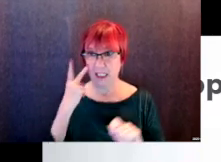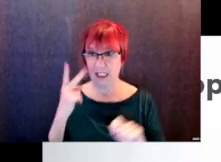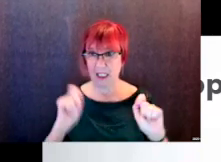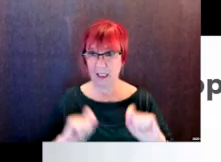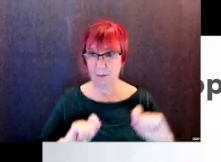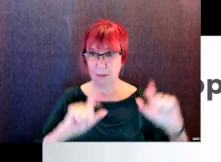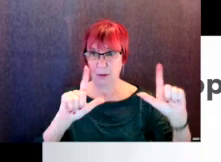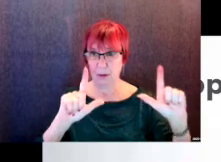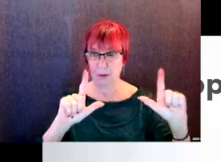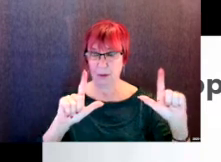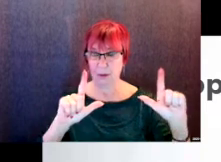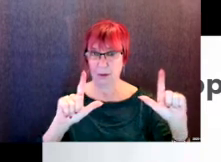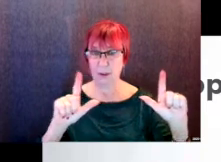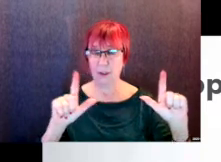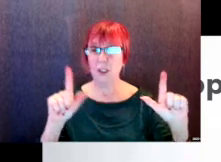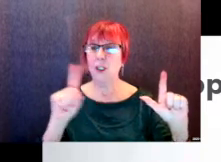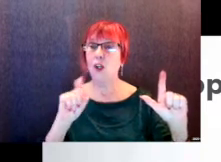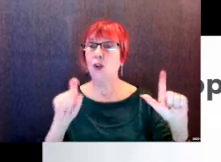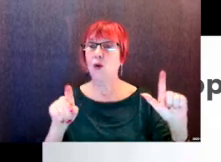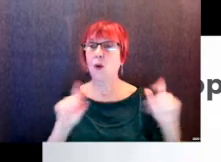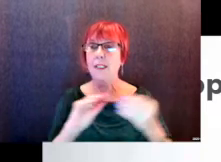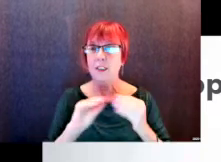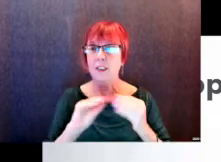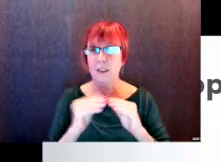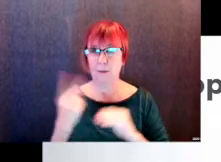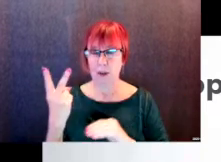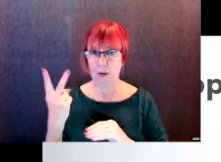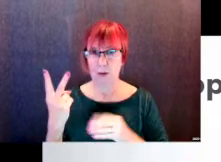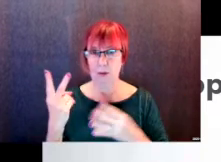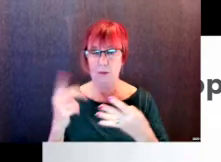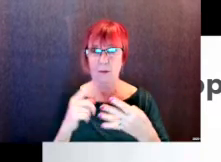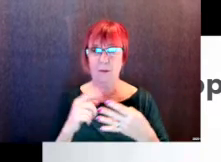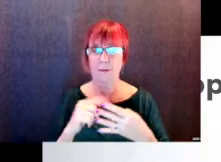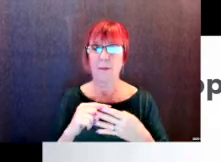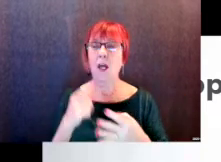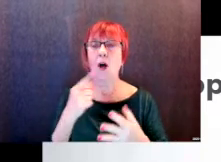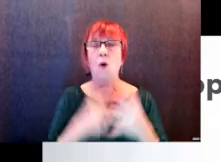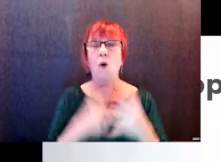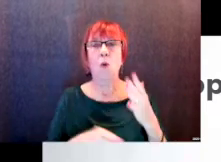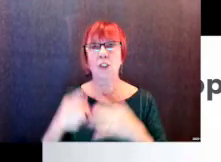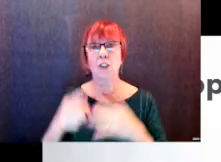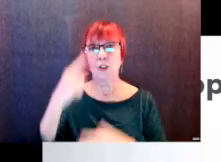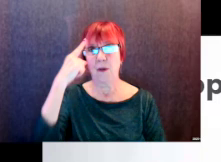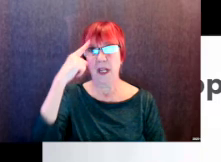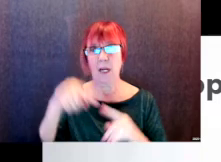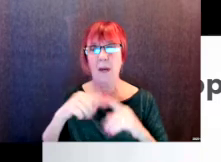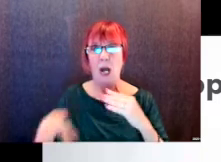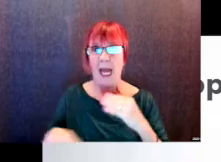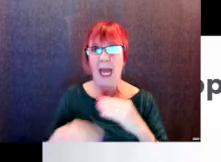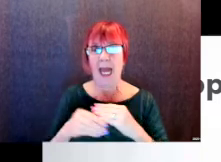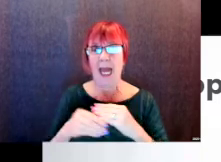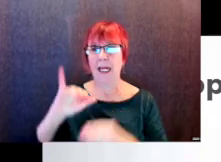And again, I'll give it another minute or so for people to be able to respond.